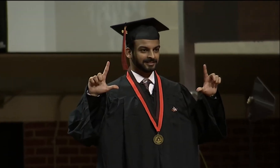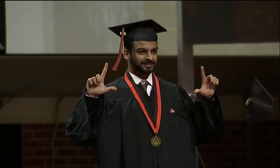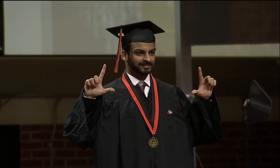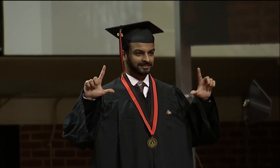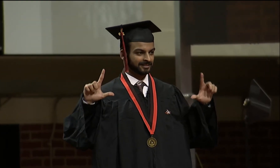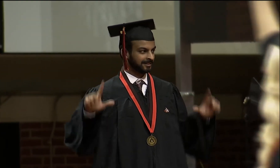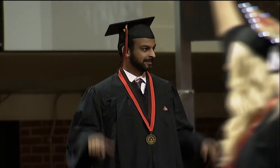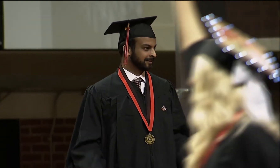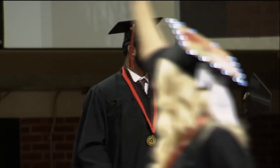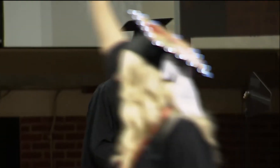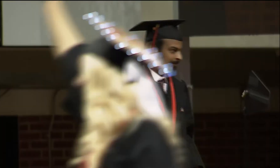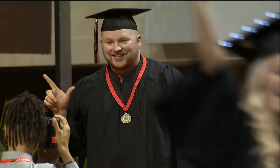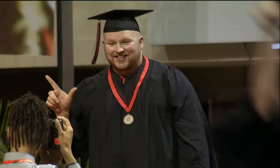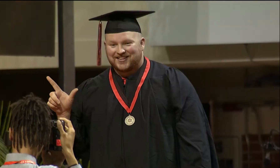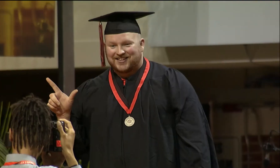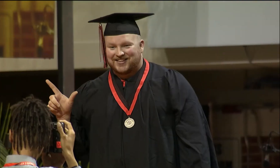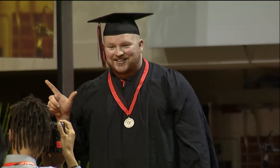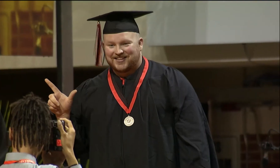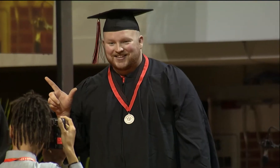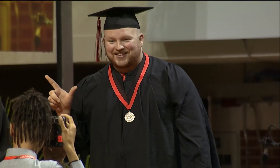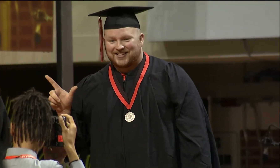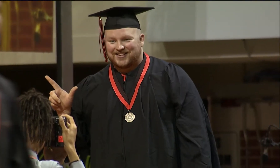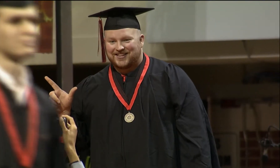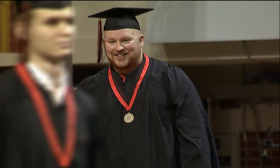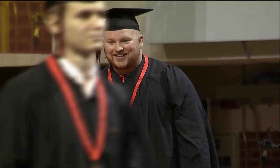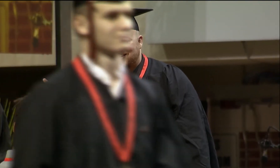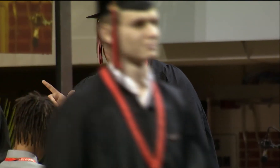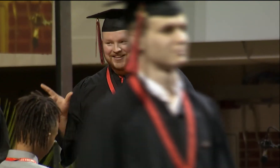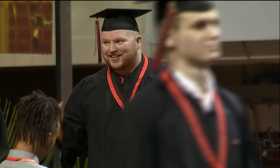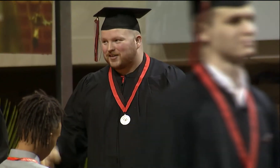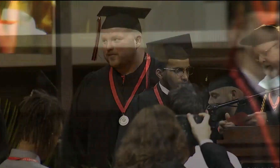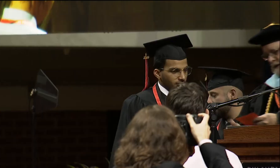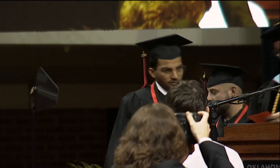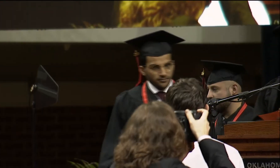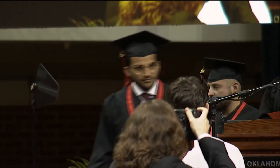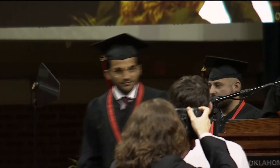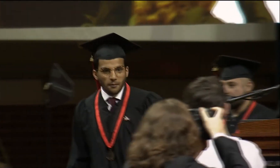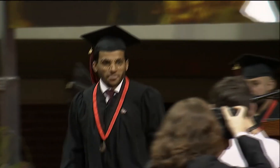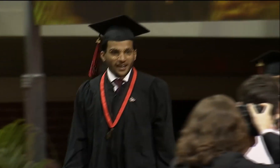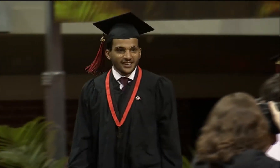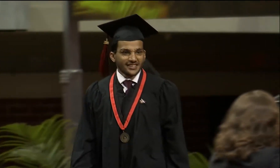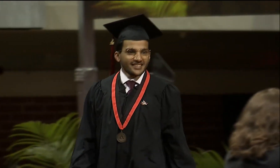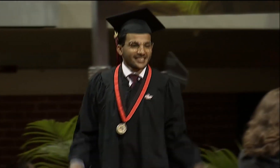Abdulaziz Alanazi. Kobe Trower.